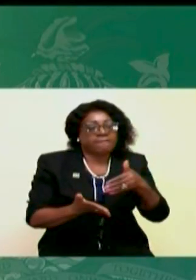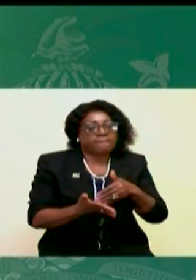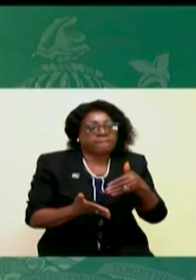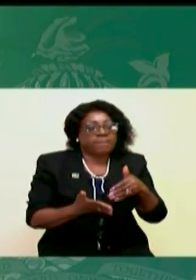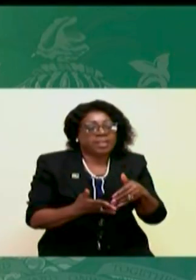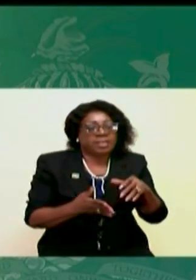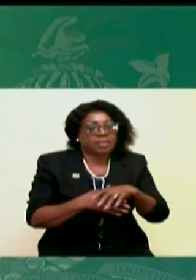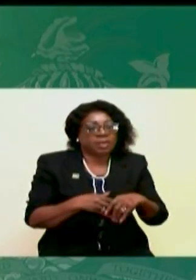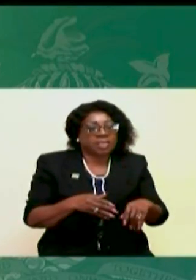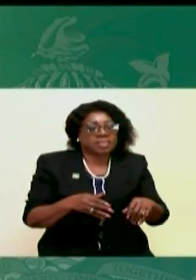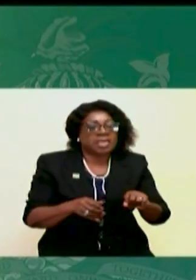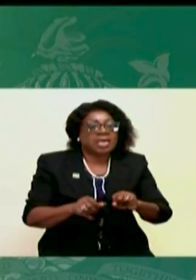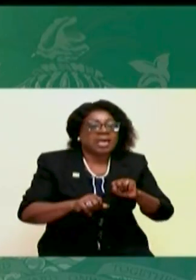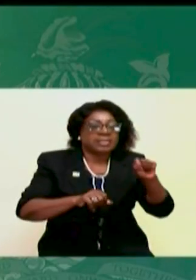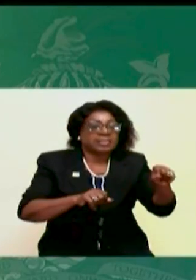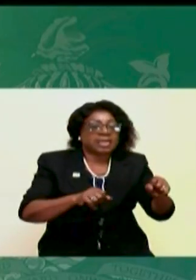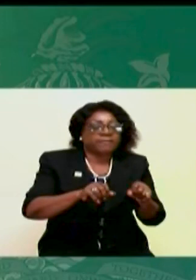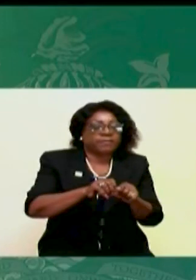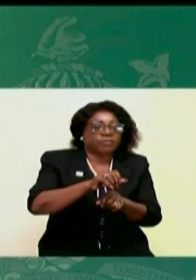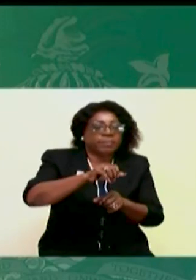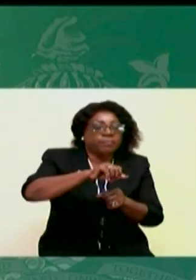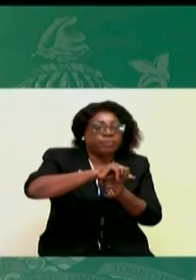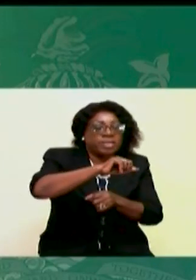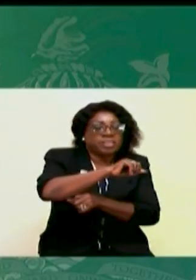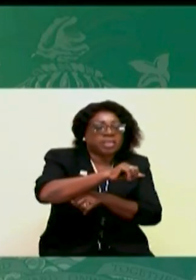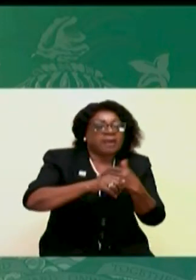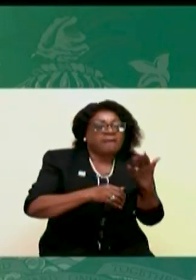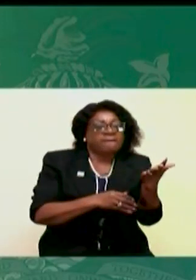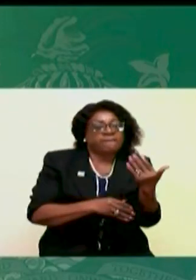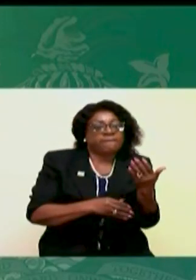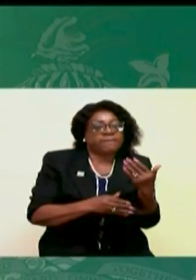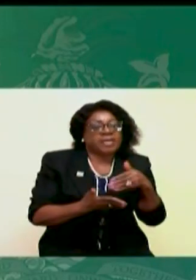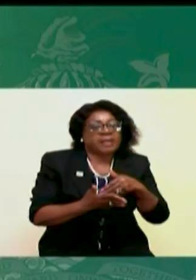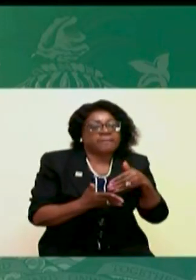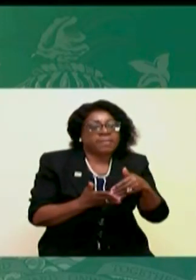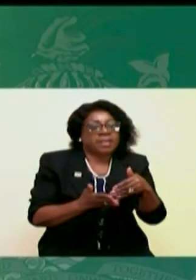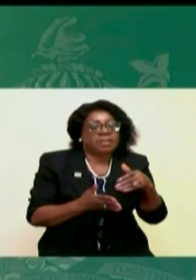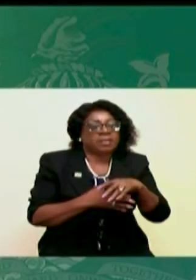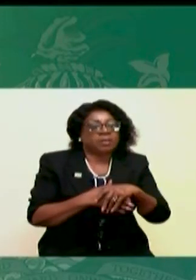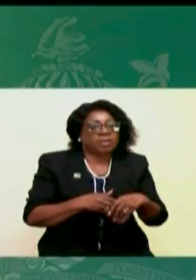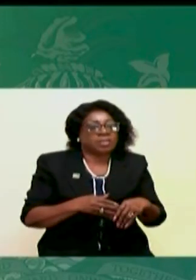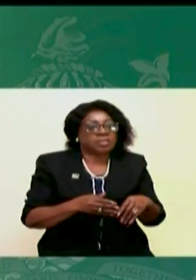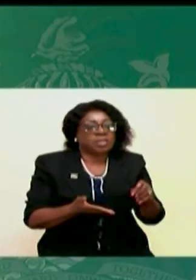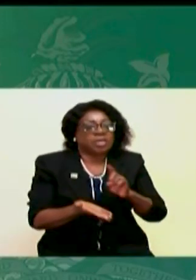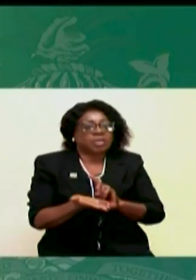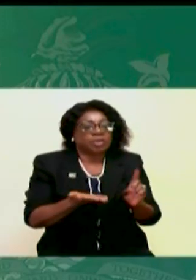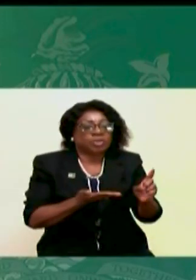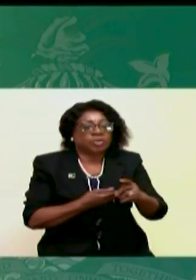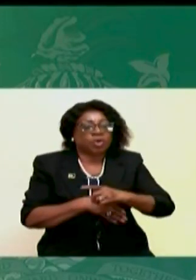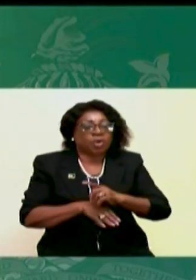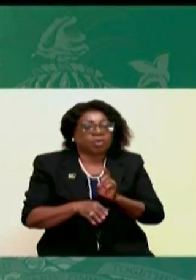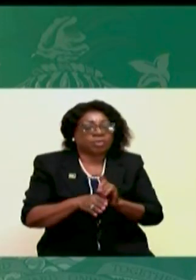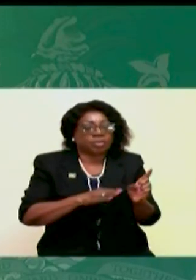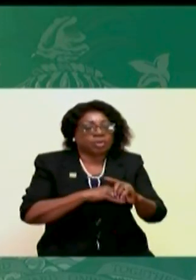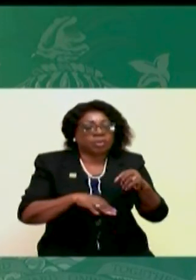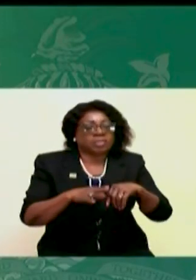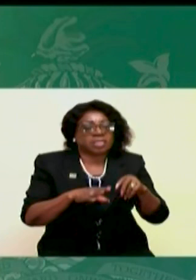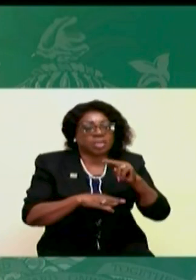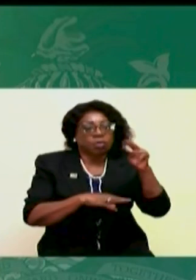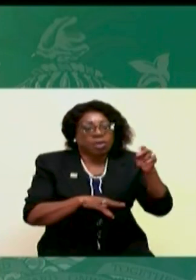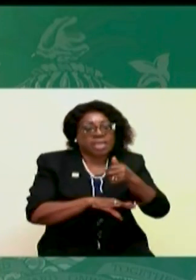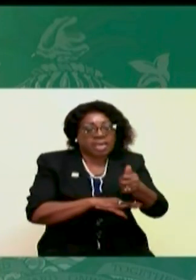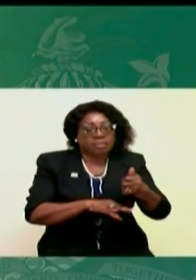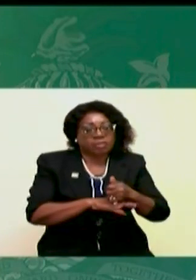the one in Stafford Creek is estimated at $15 million. The docks in North Andrus are expected to be completed